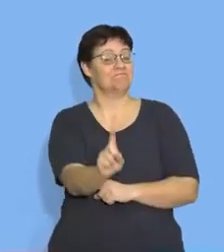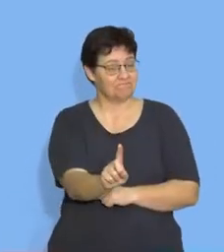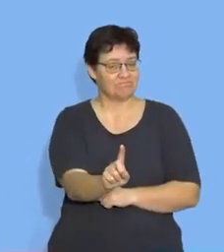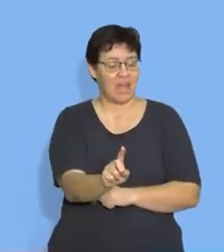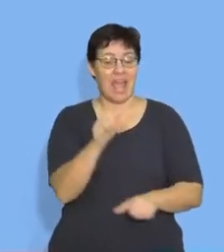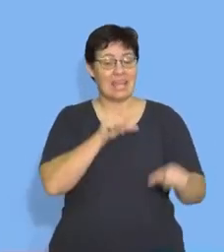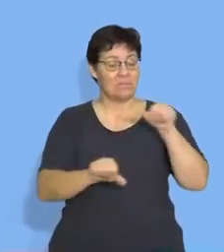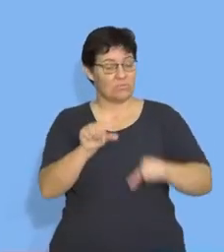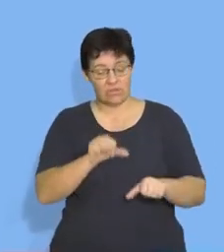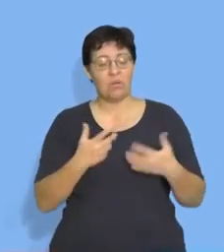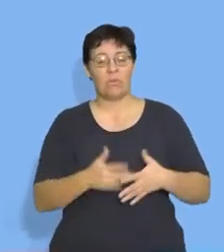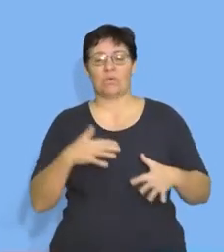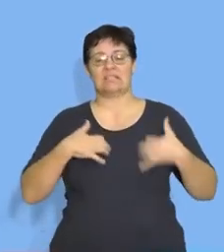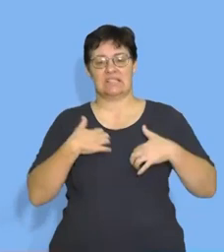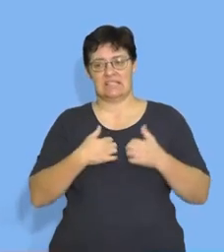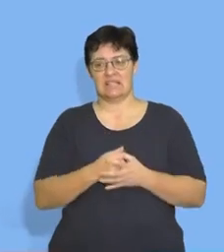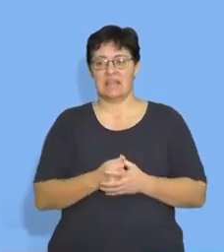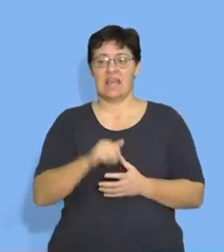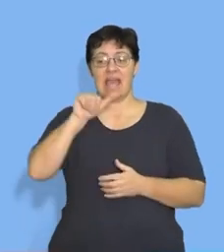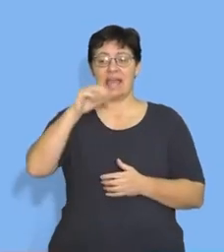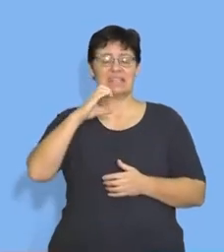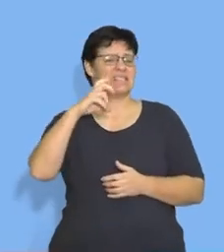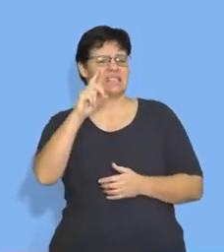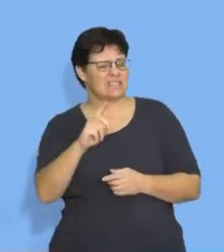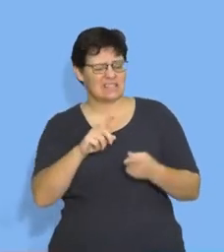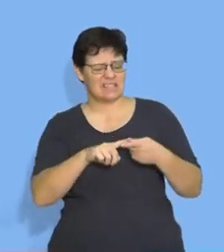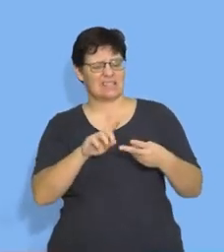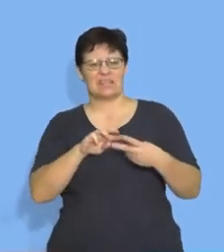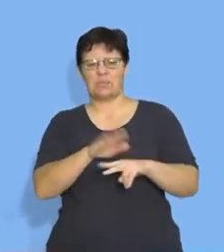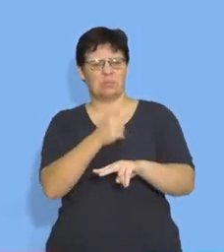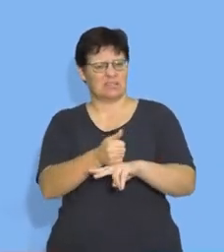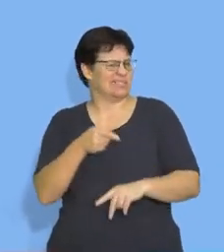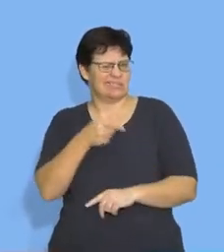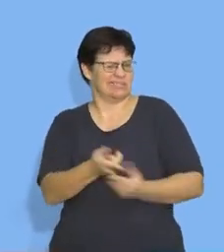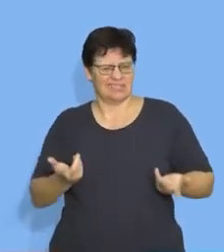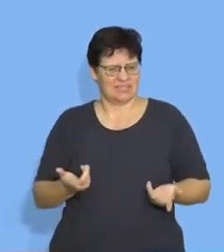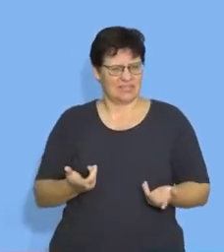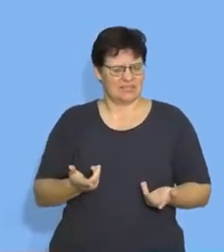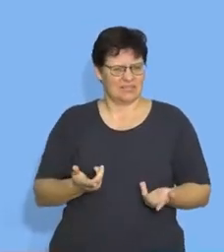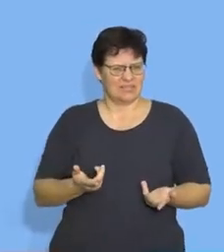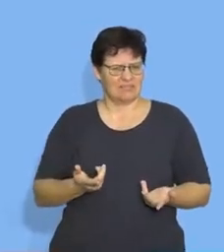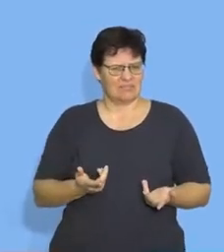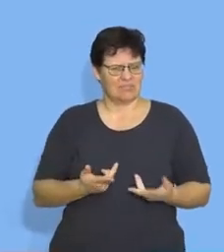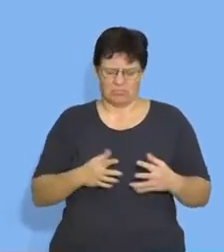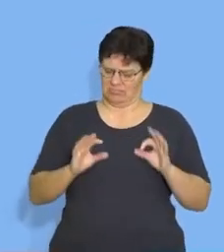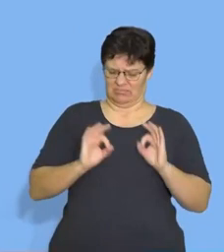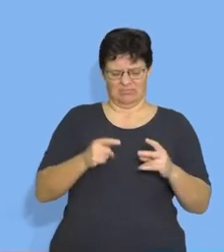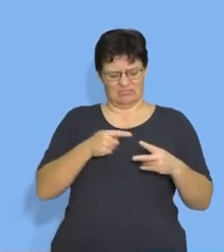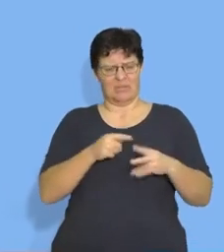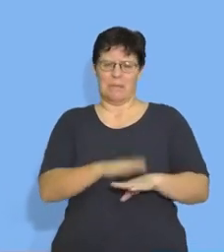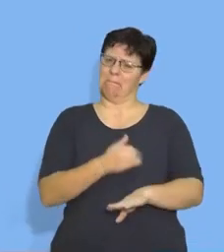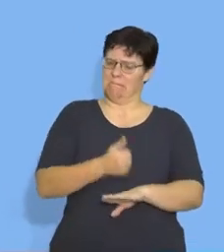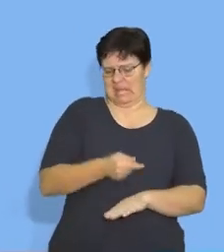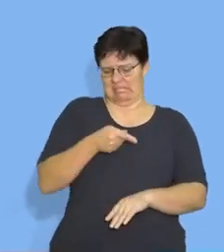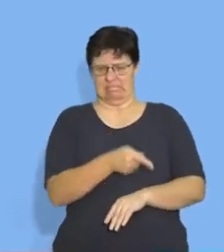of chemistry which has to do with acids and bases. But what exactly are we looking at today in as far as acids and bases are concerned?